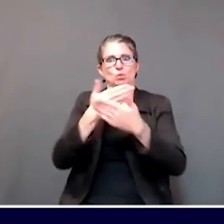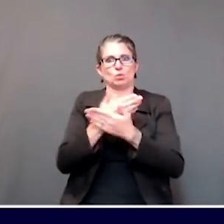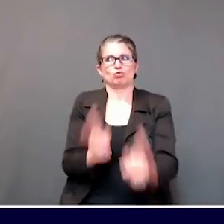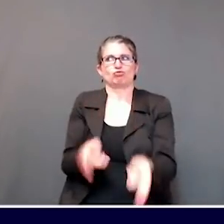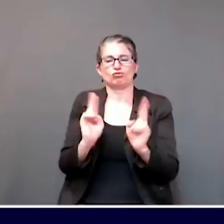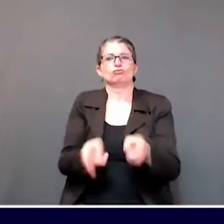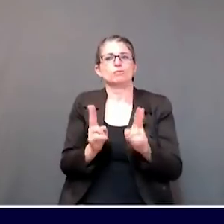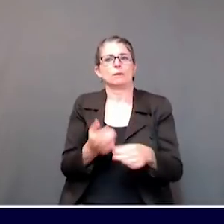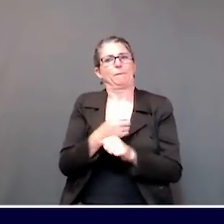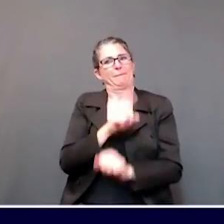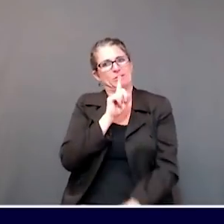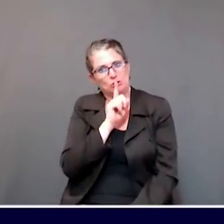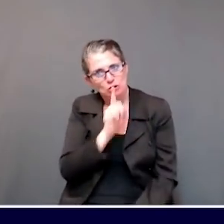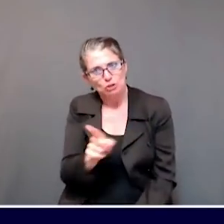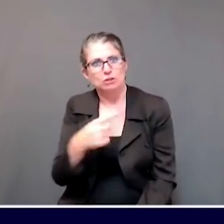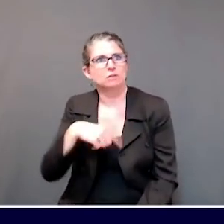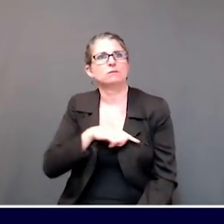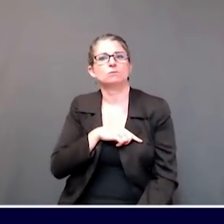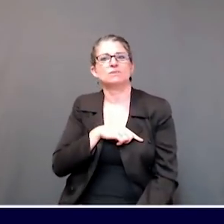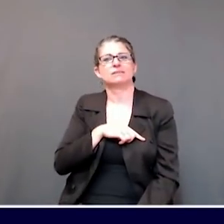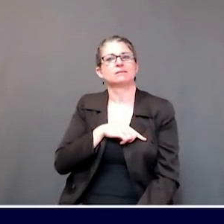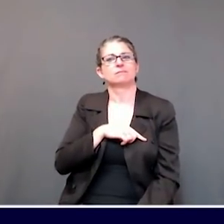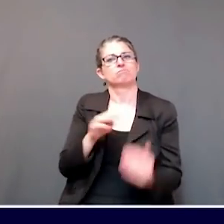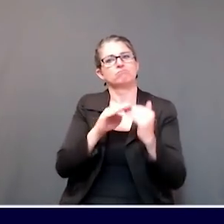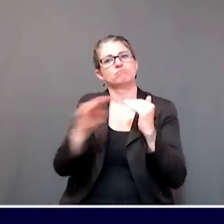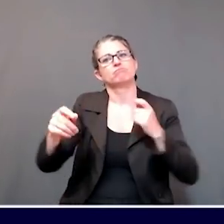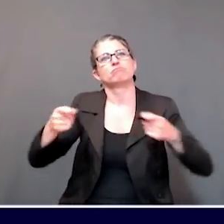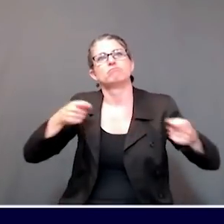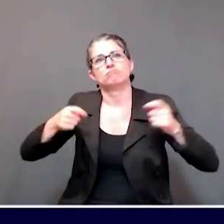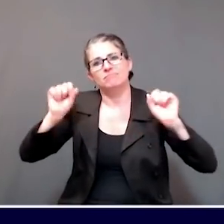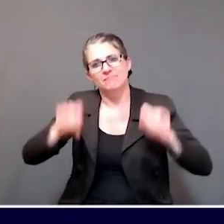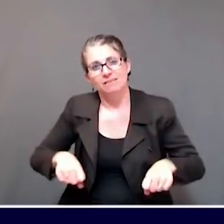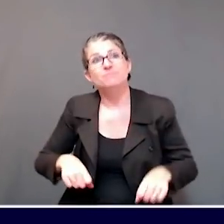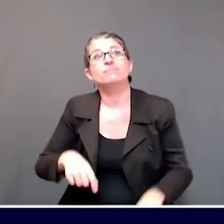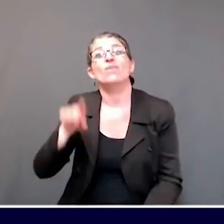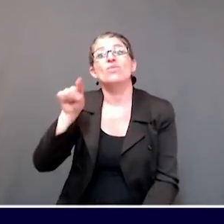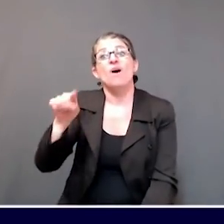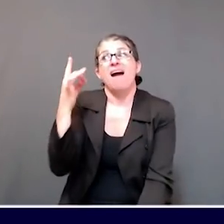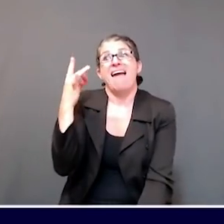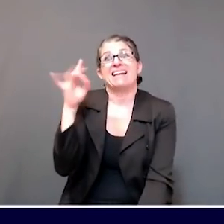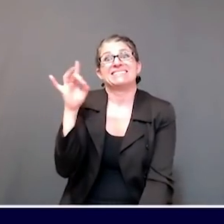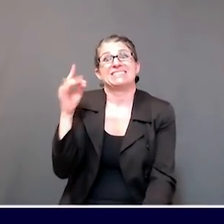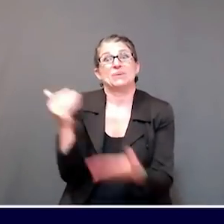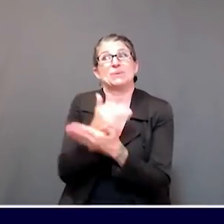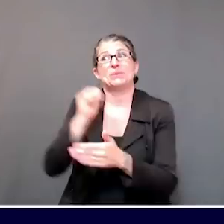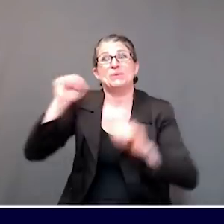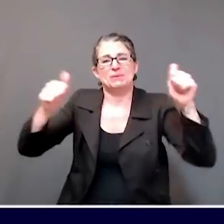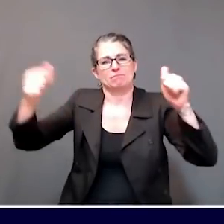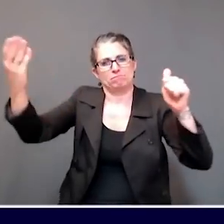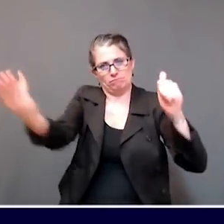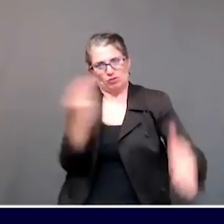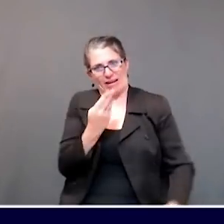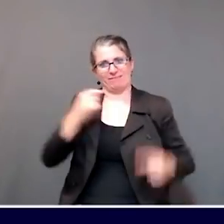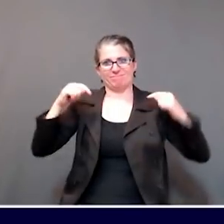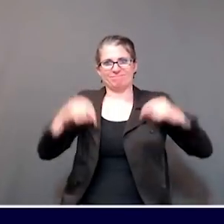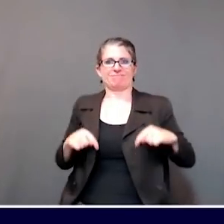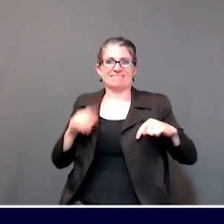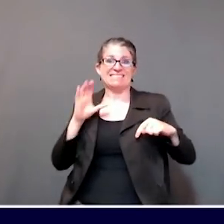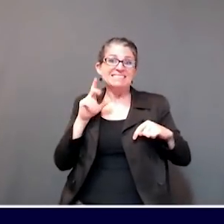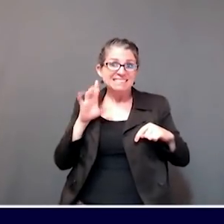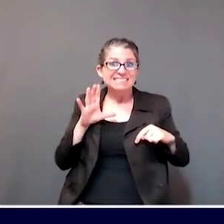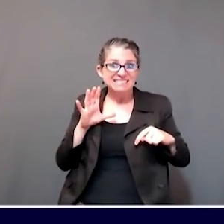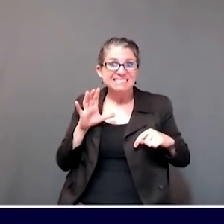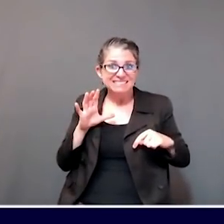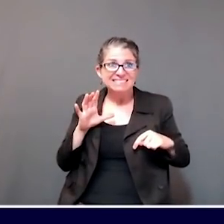up, they stay in Maine. They go from the site in Maine to the Maine State Lab and back to the individual. They don't leave the